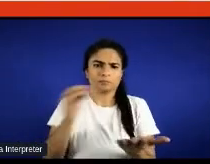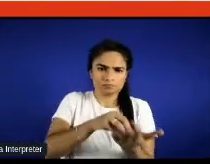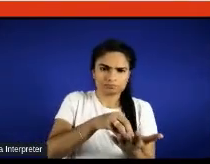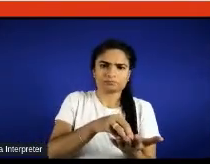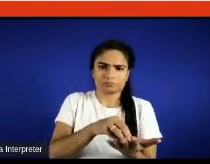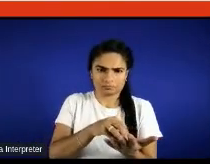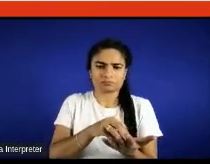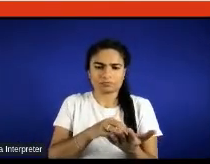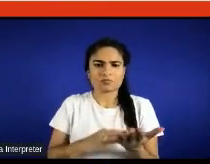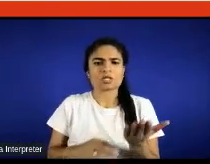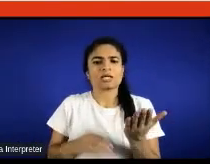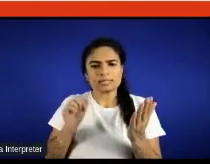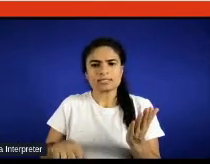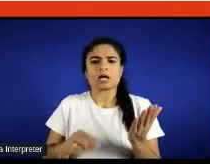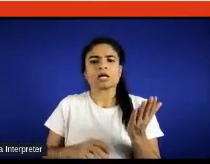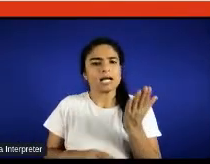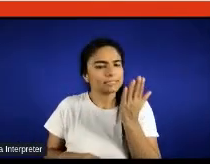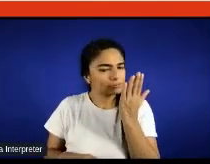well.